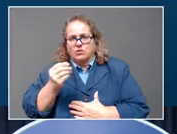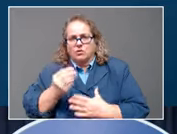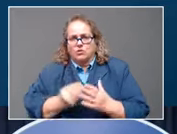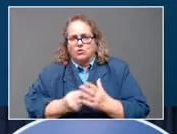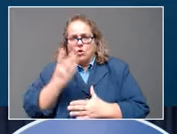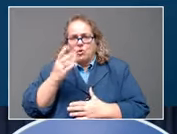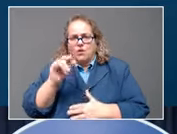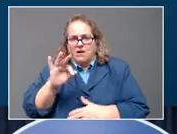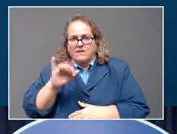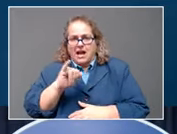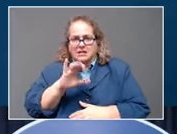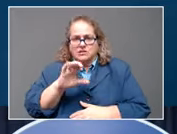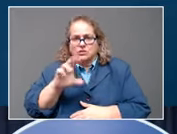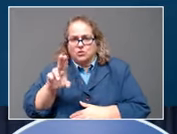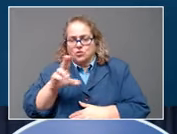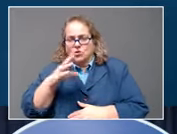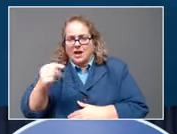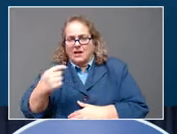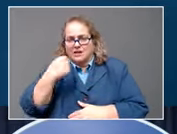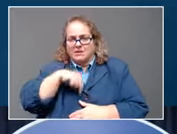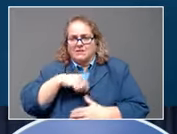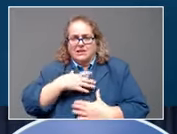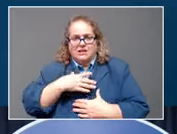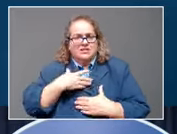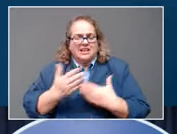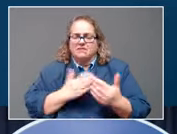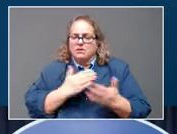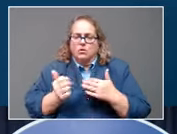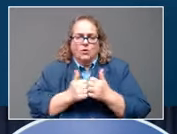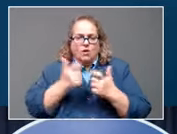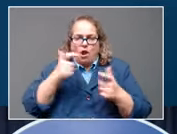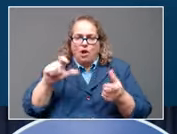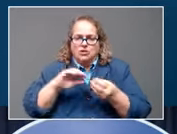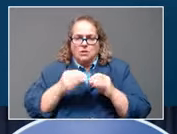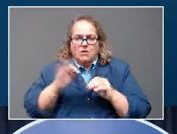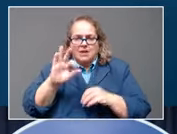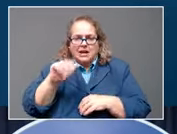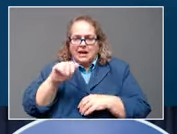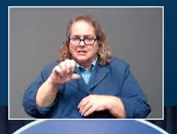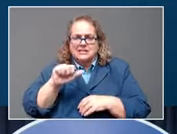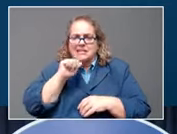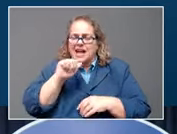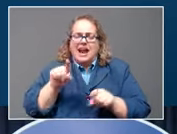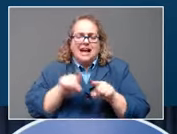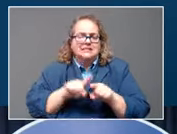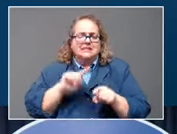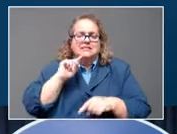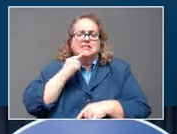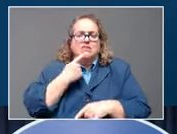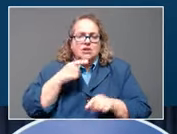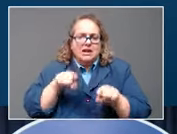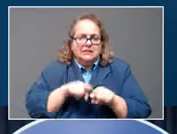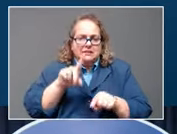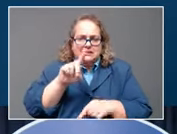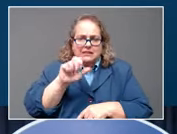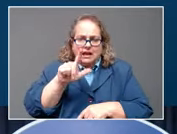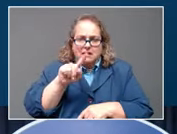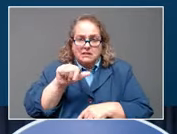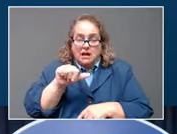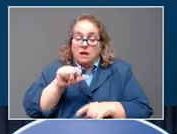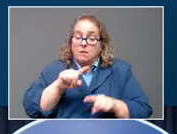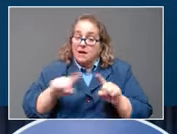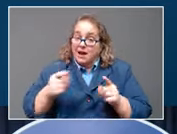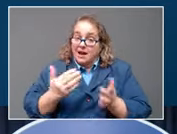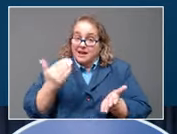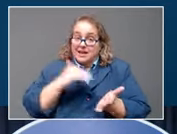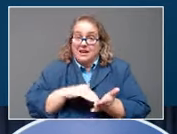ventilators, even with the large amount of cases, doesn't appear to be as severe as Delta, though again, if we have even more